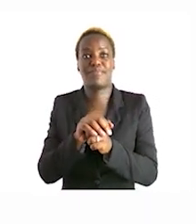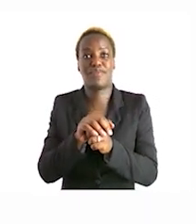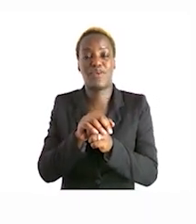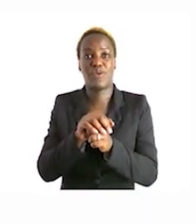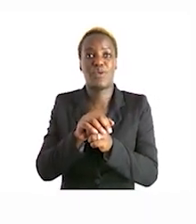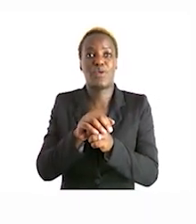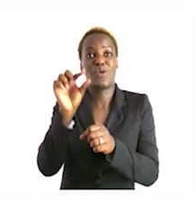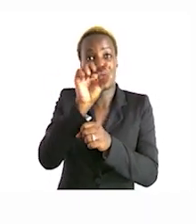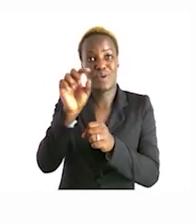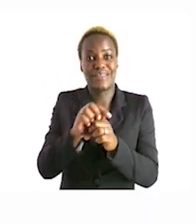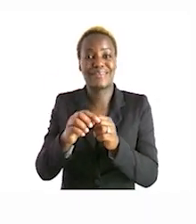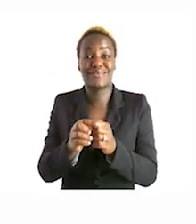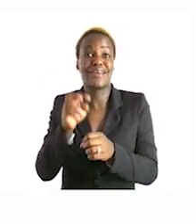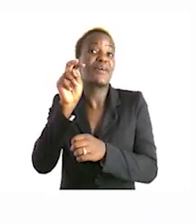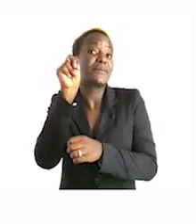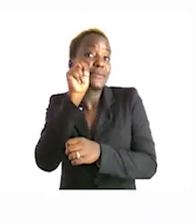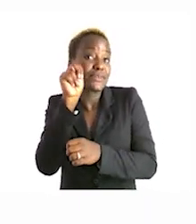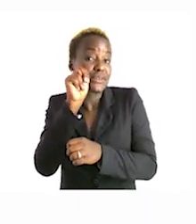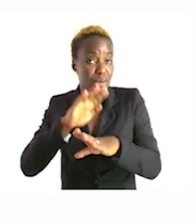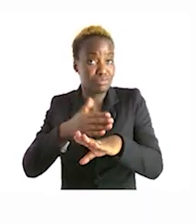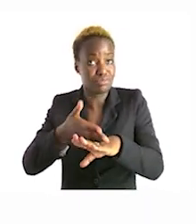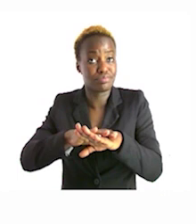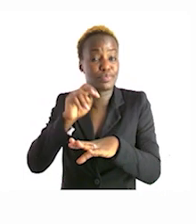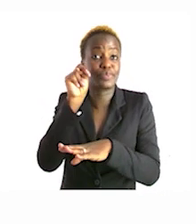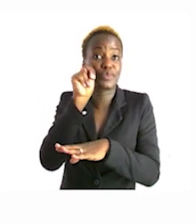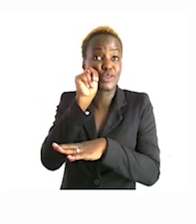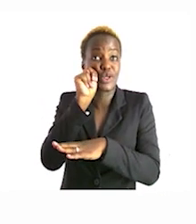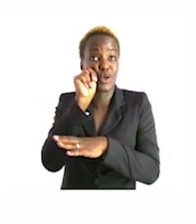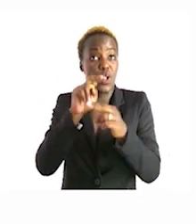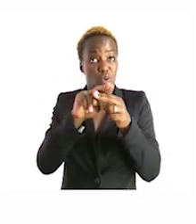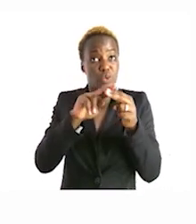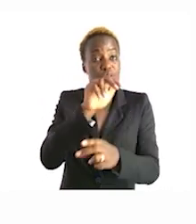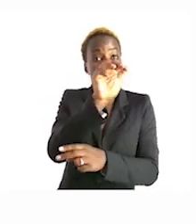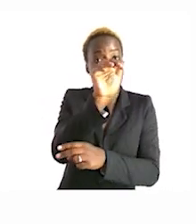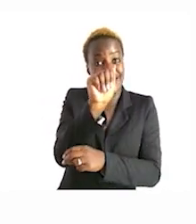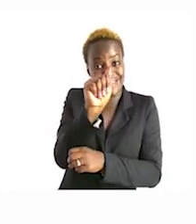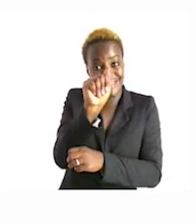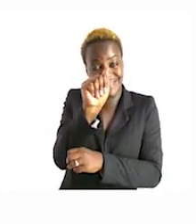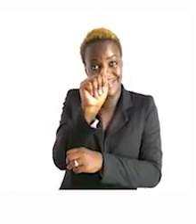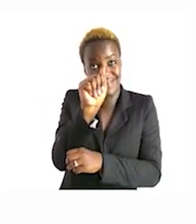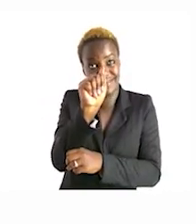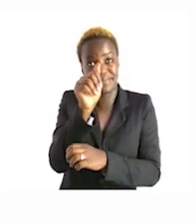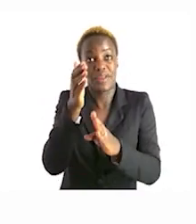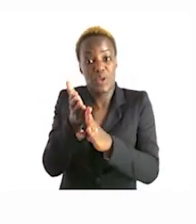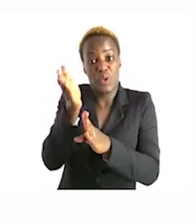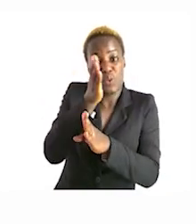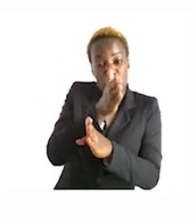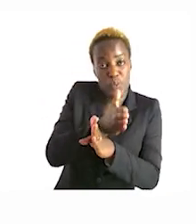more specific. We use the articles A in front of the words that